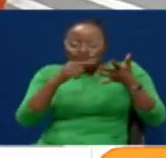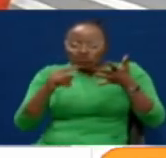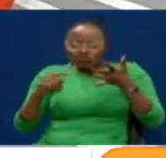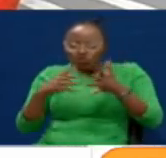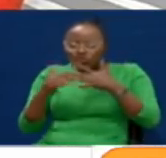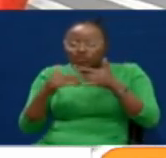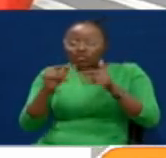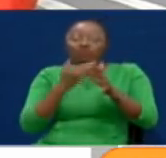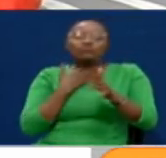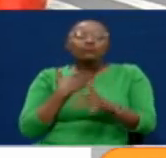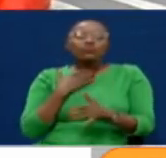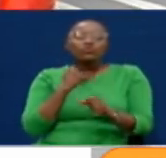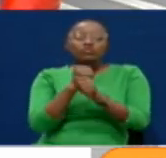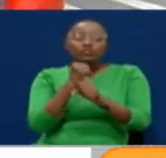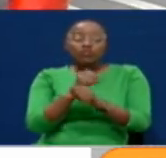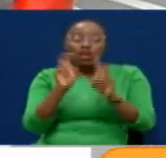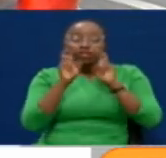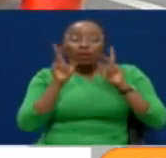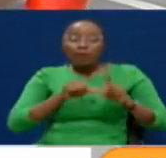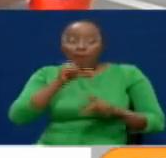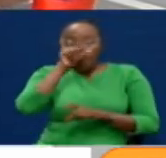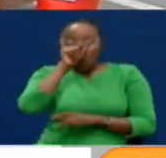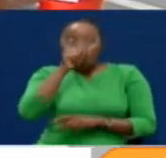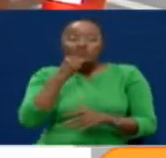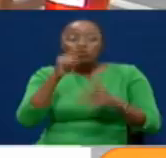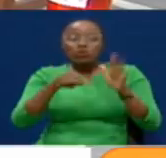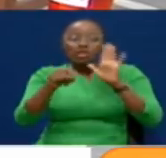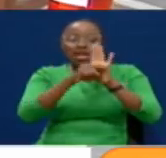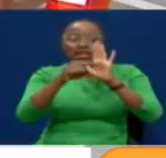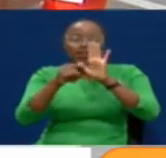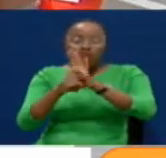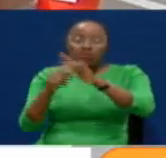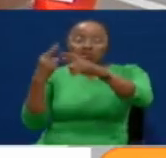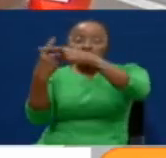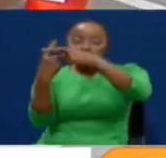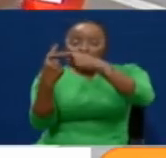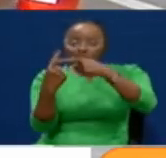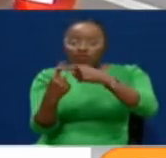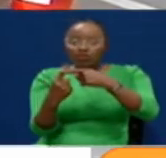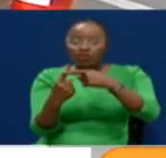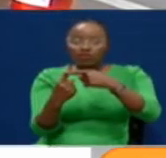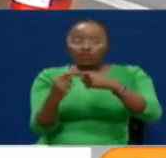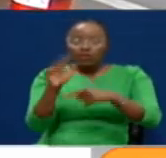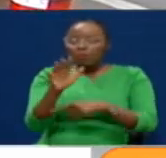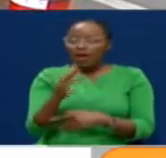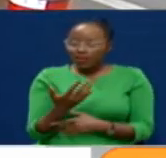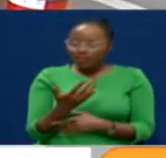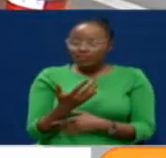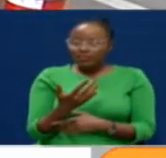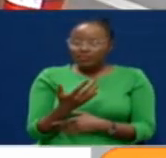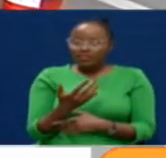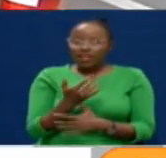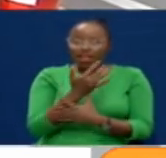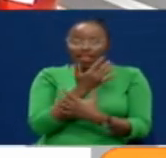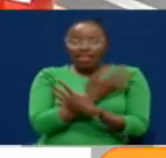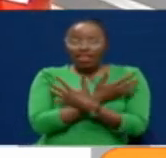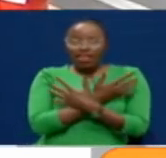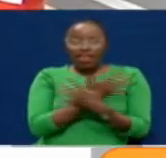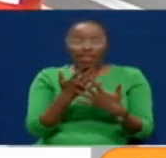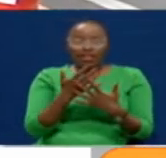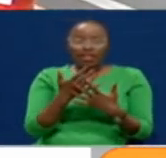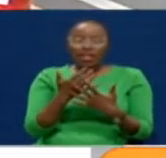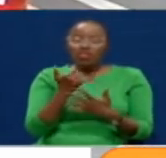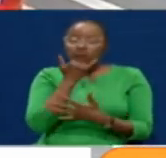tell you, because I've seen people on Twitter, some saying negative things, positive things. No one's life is perfect. And there is no wrong